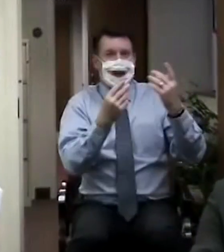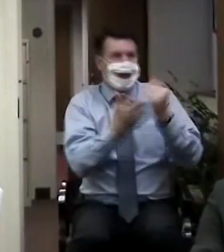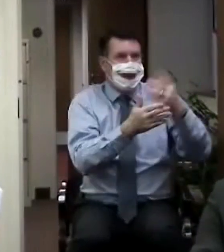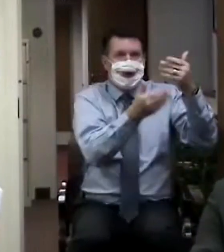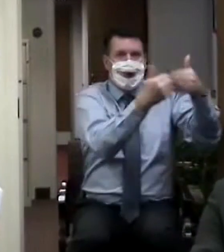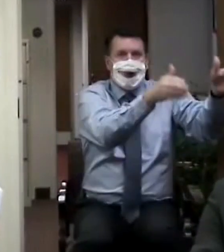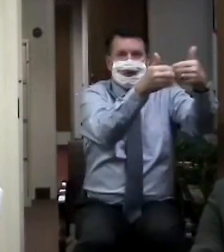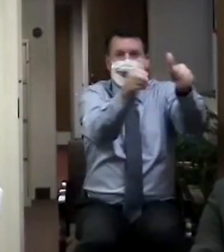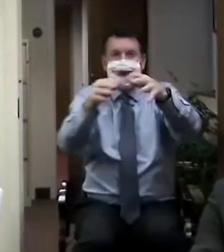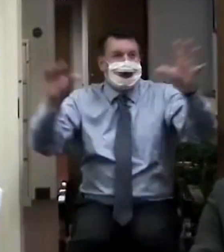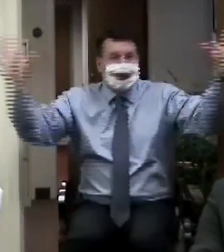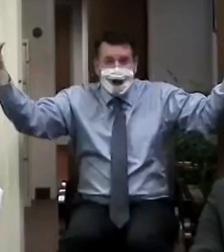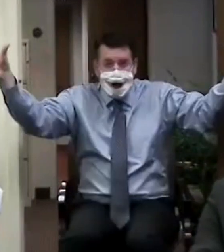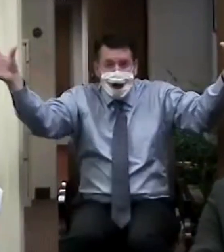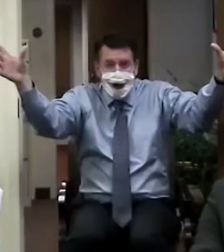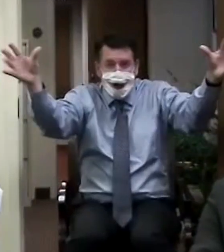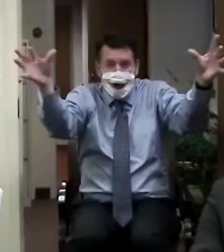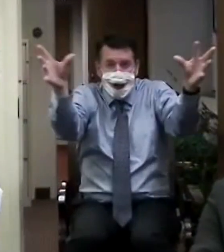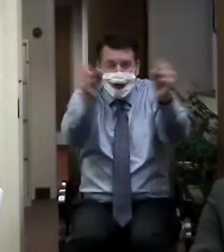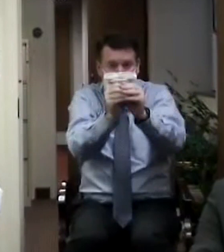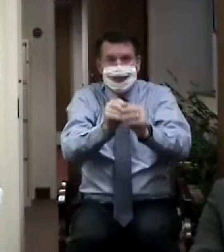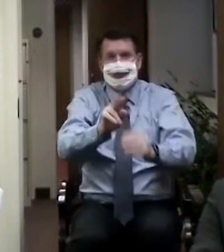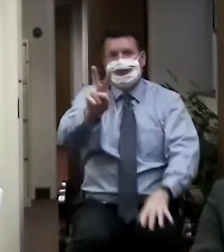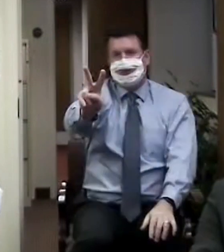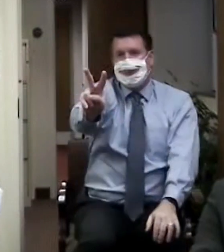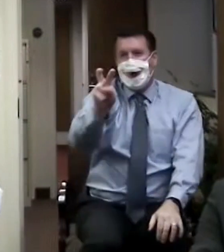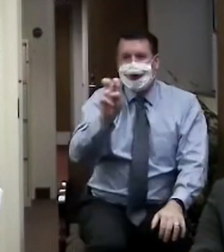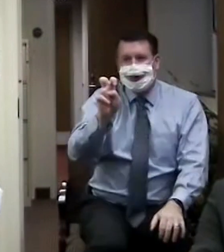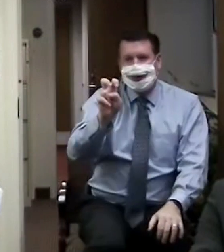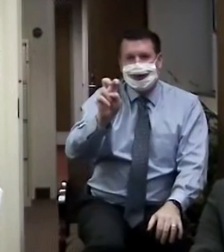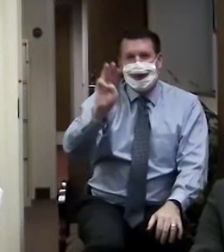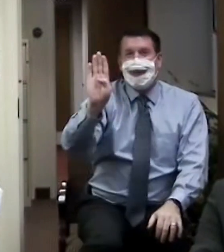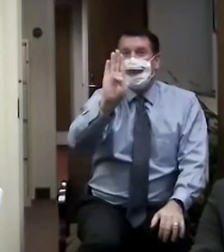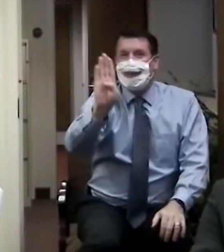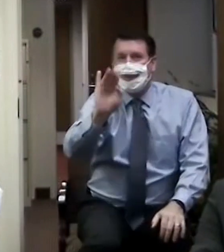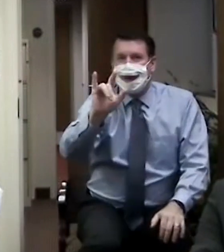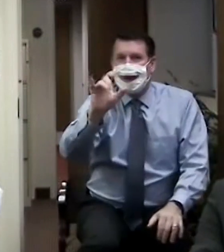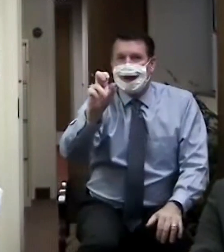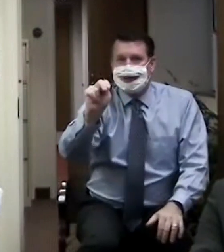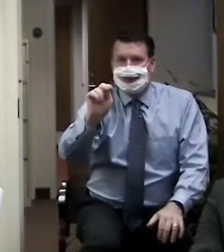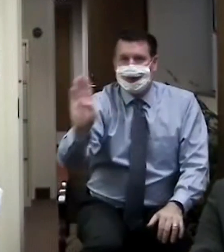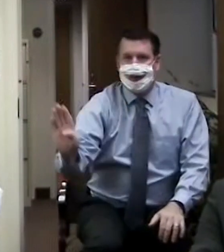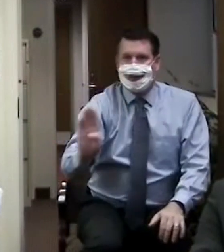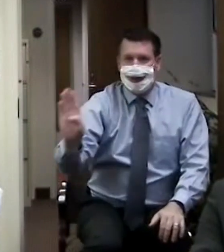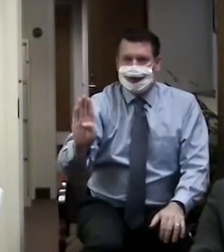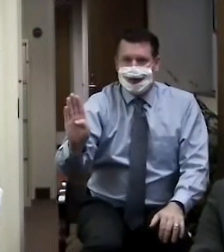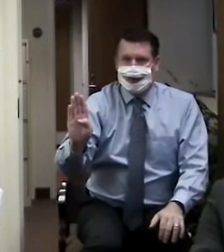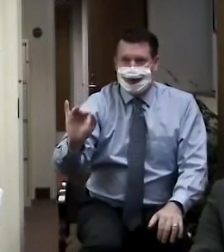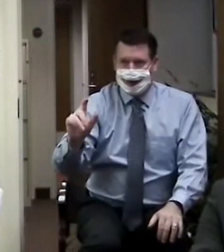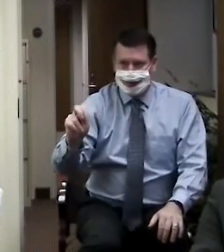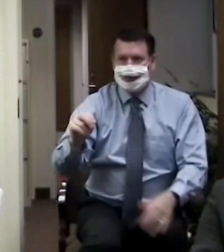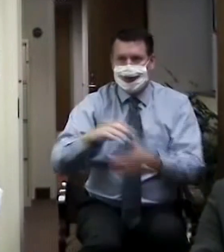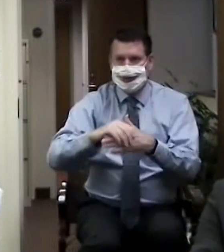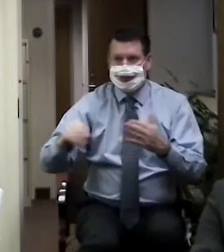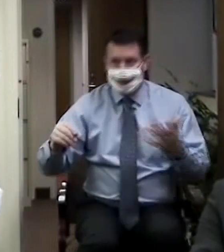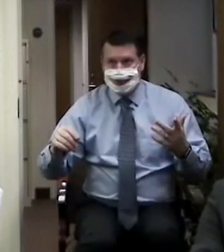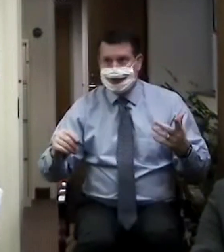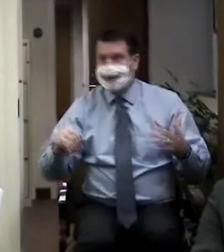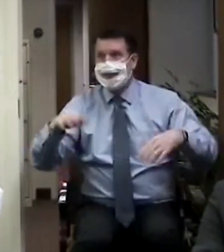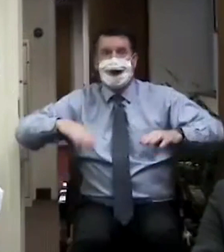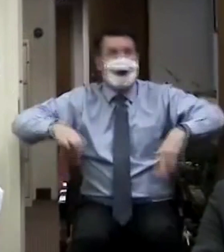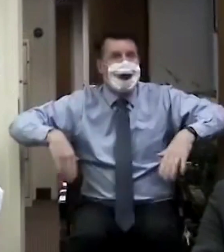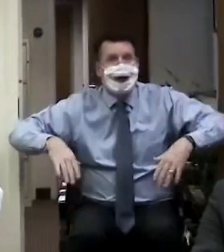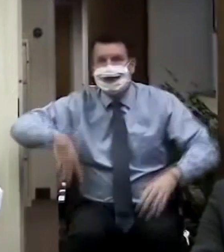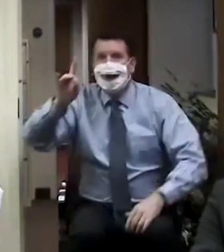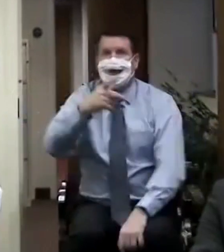social distancing we've done. You know, that's a concern for us. So what we're really trying to do is model out and make sure that our expense base matches